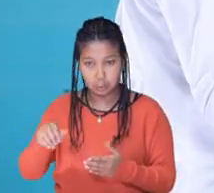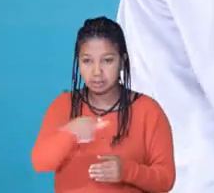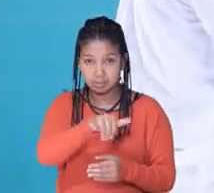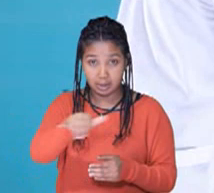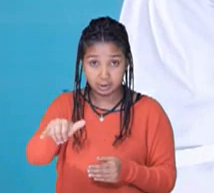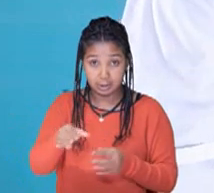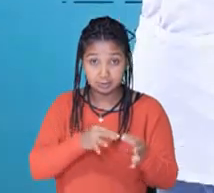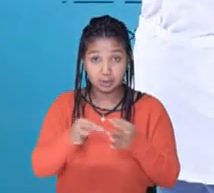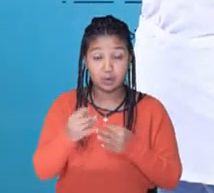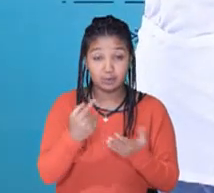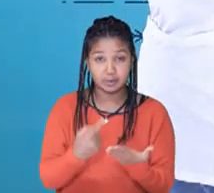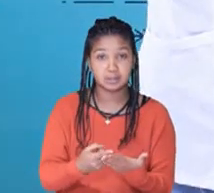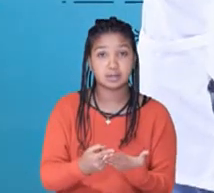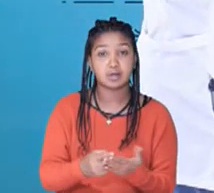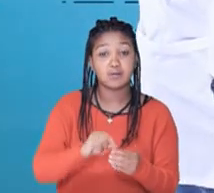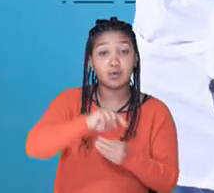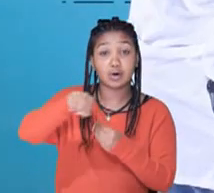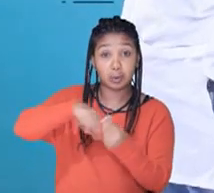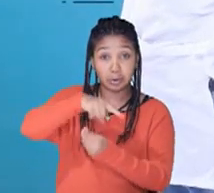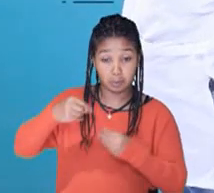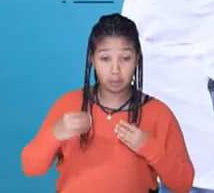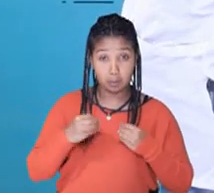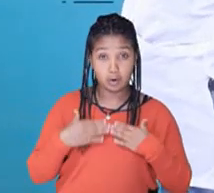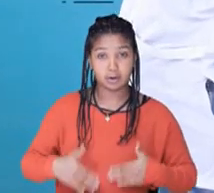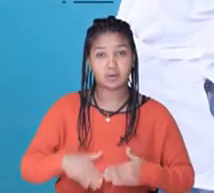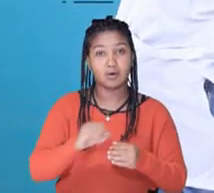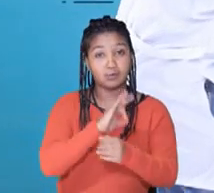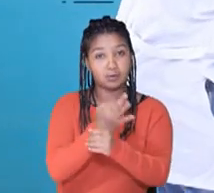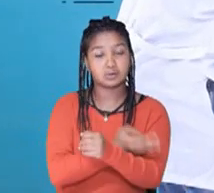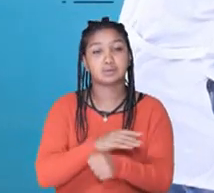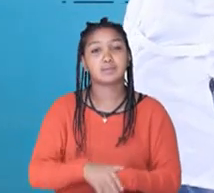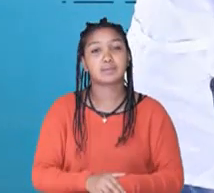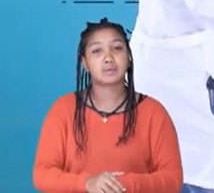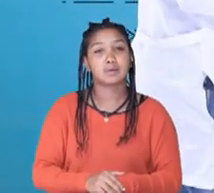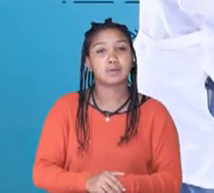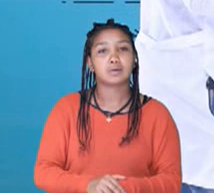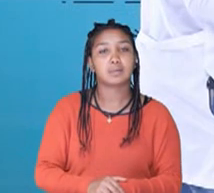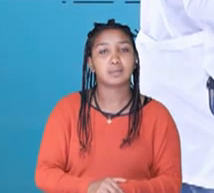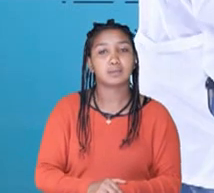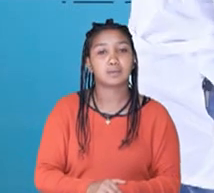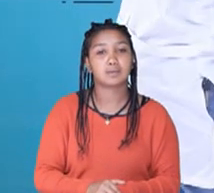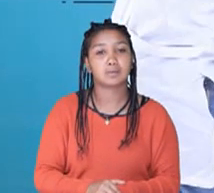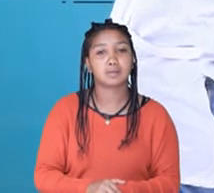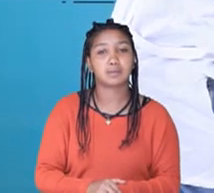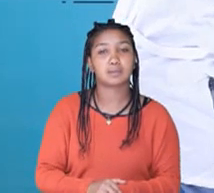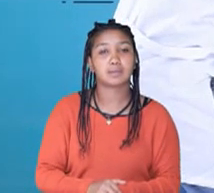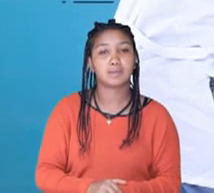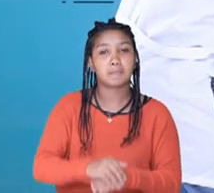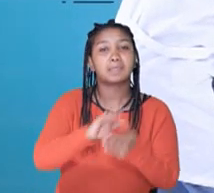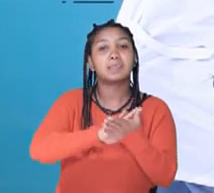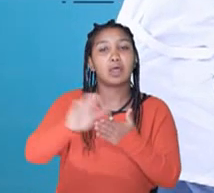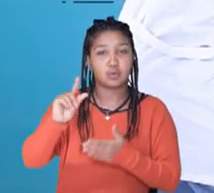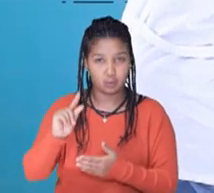similarity expression of this for rotating bodies, for force, the analogous concept is torque,